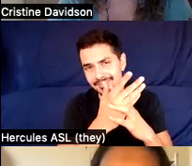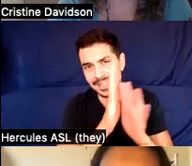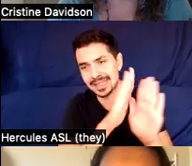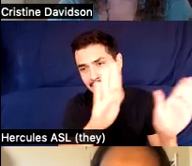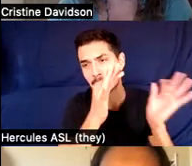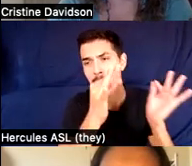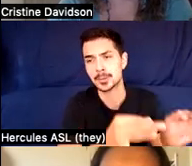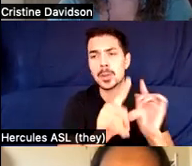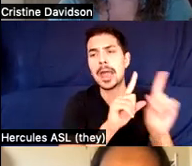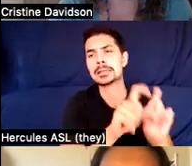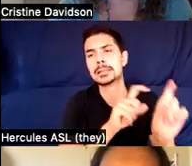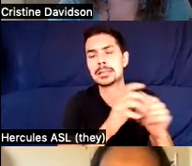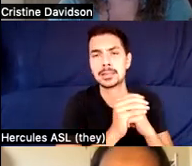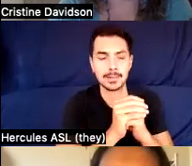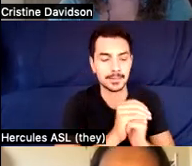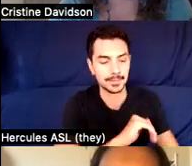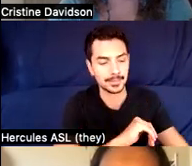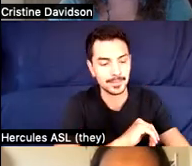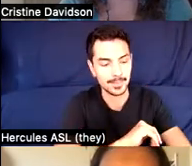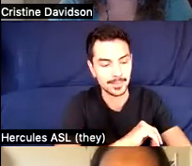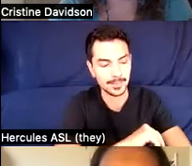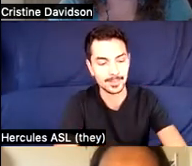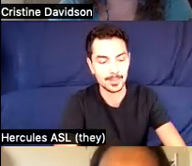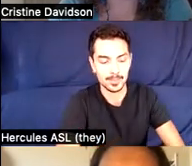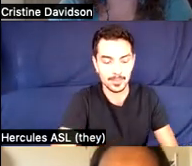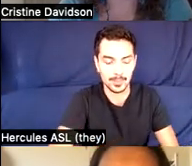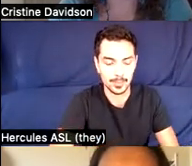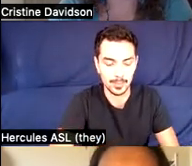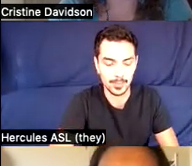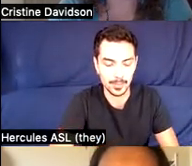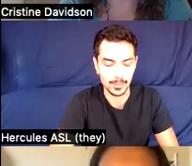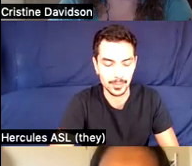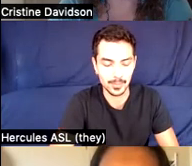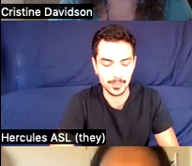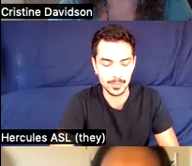What else? What else could we say to this person? They don't want to go to school.